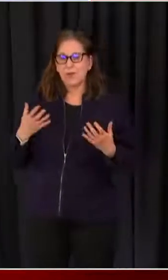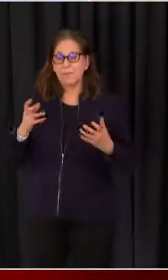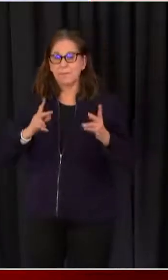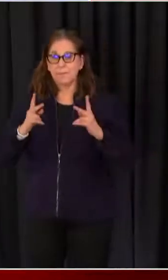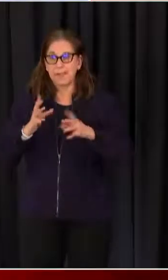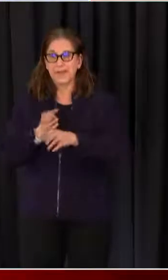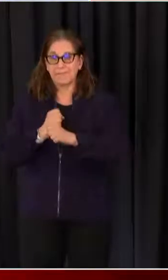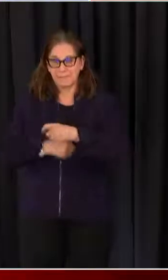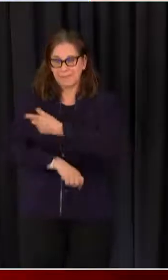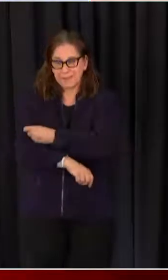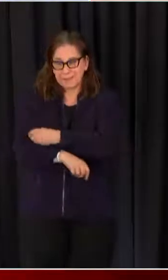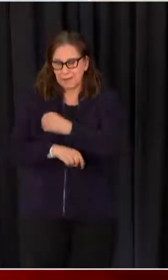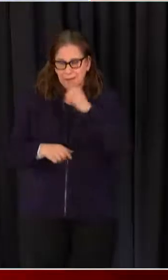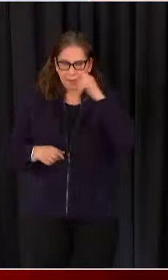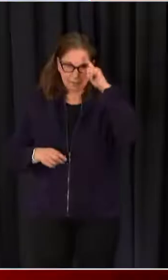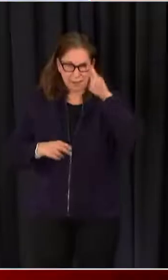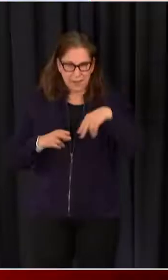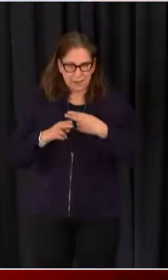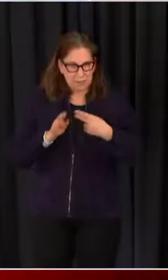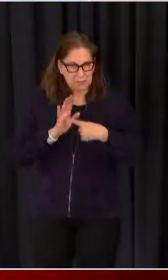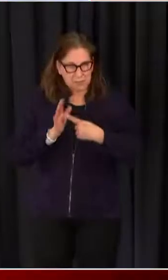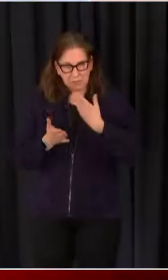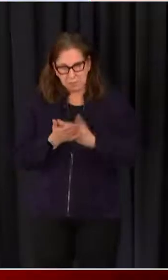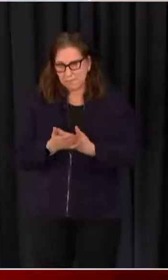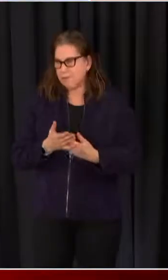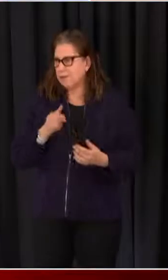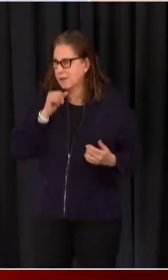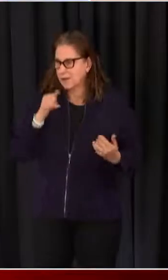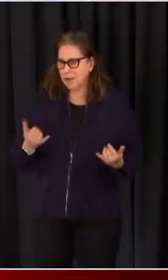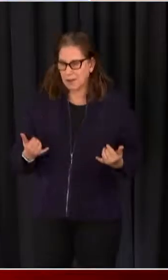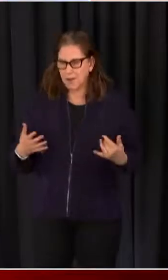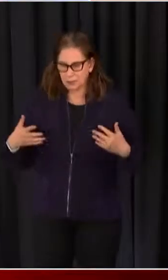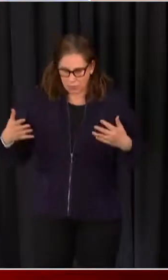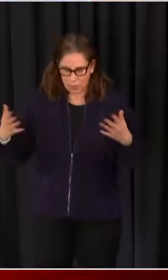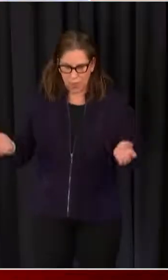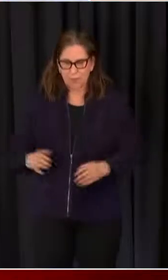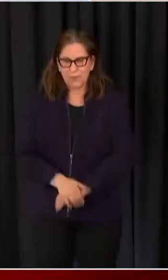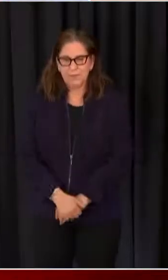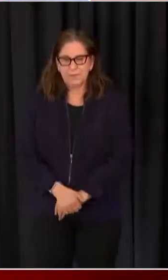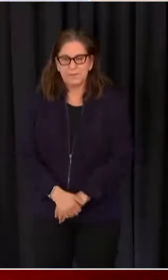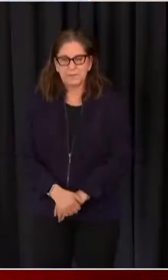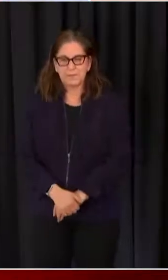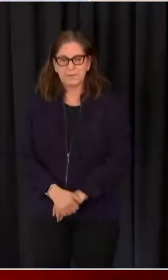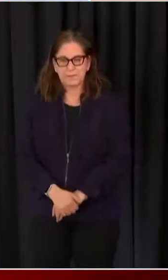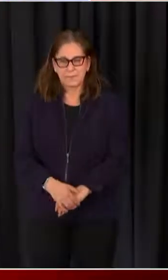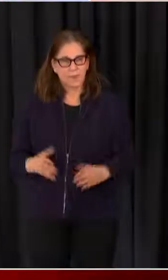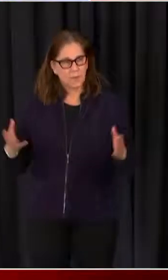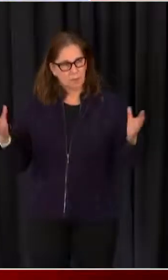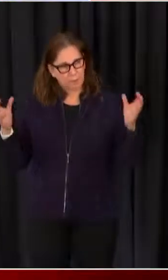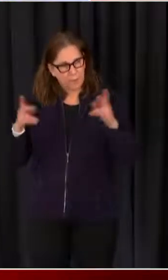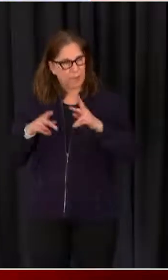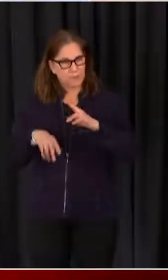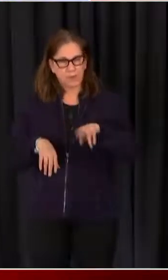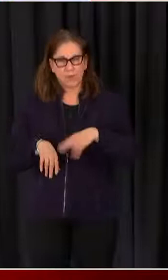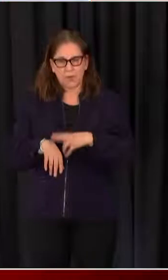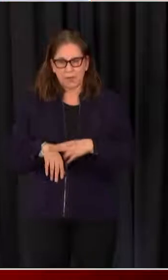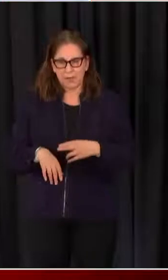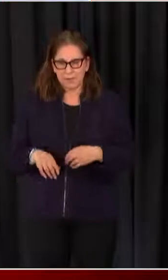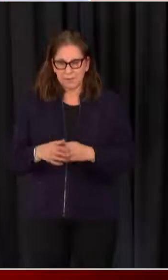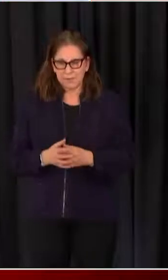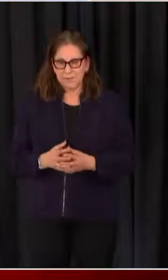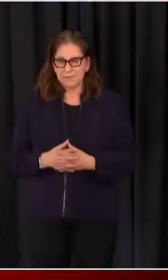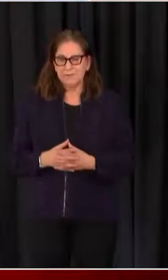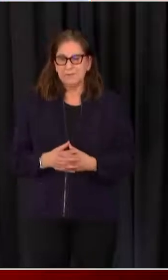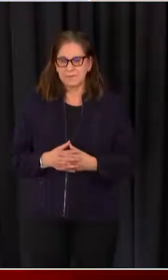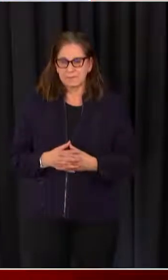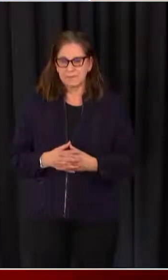get vaccinated, and the way to get to more normalcy is for people to get vaccinated when it's their